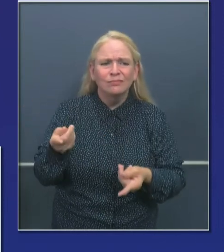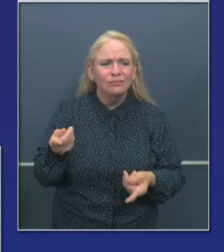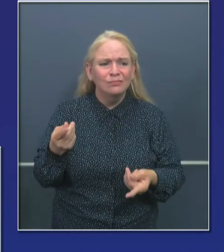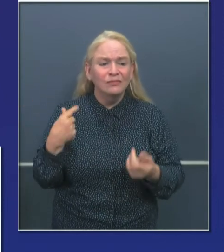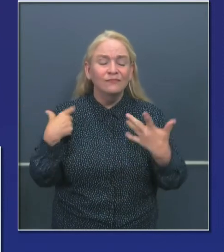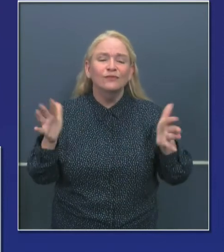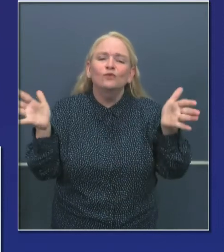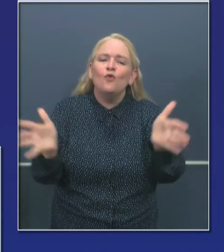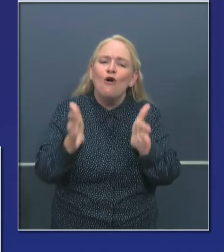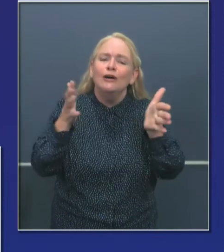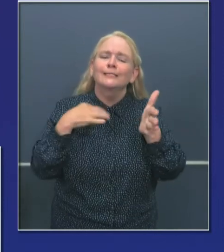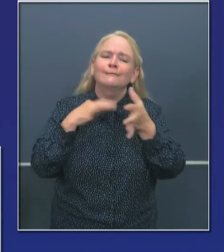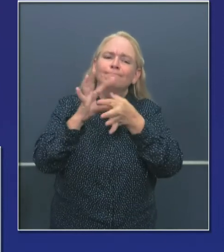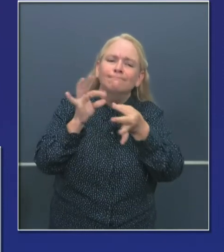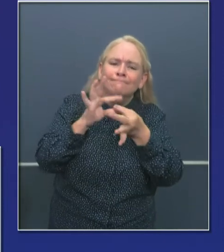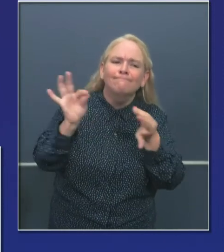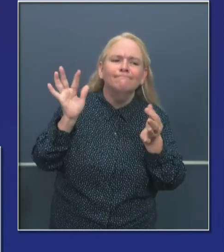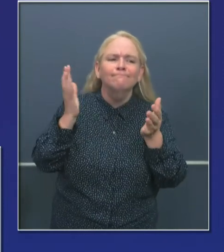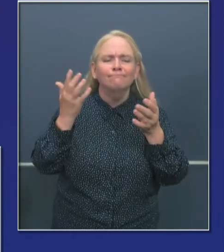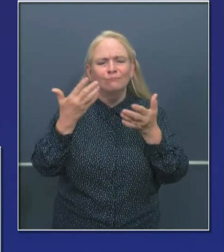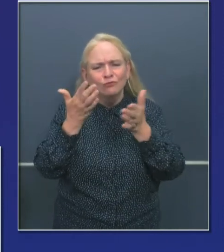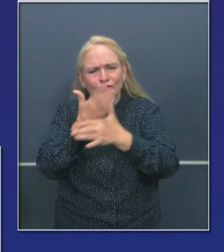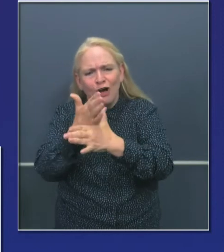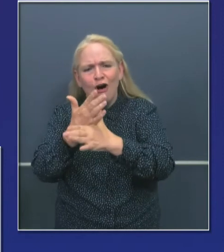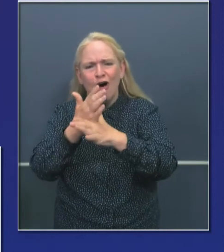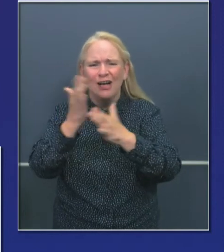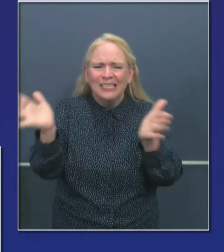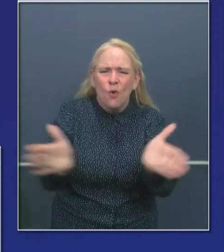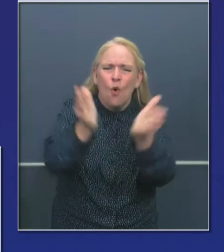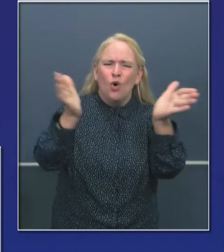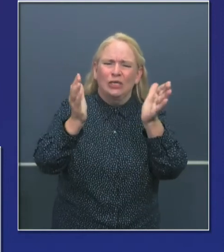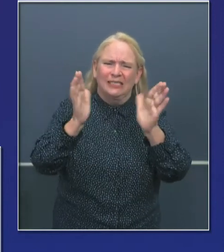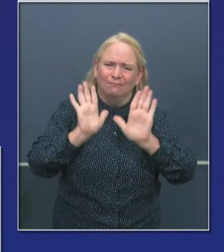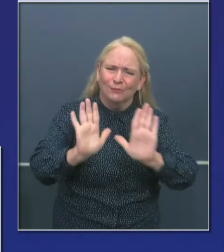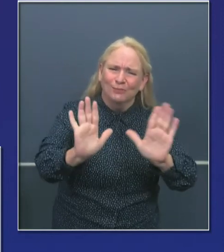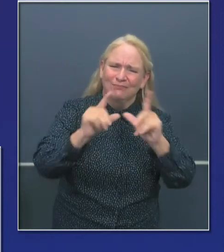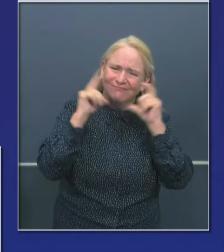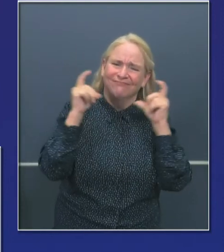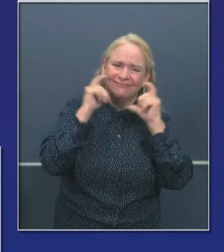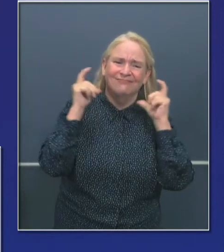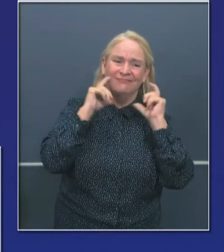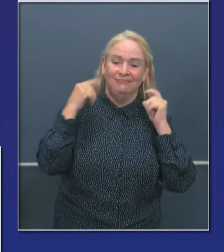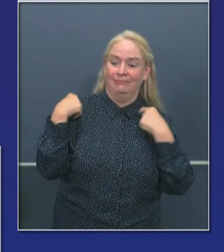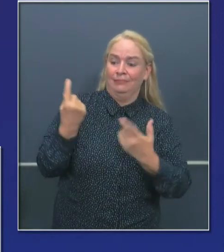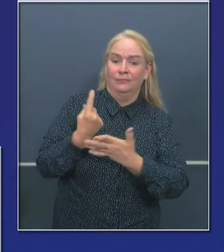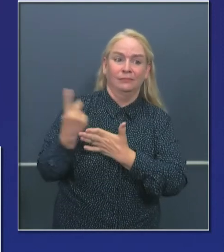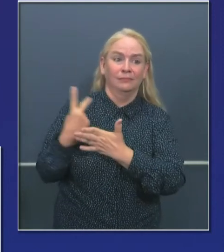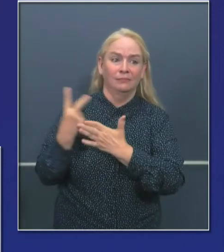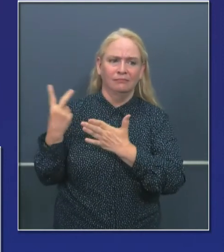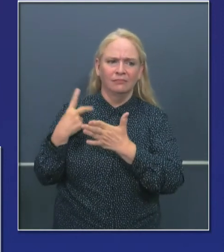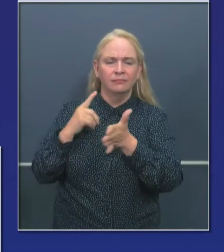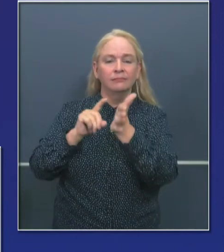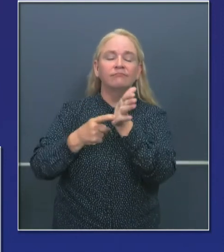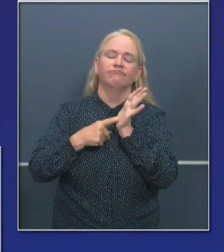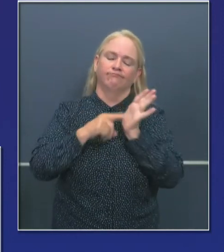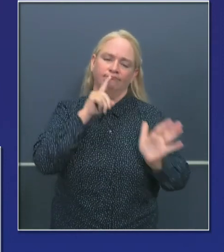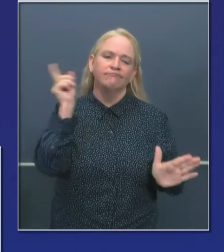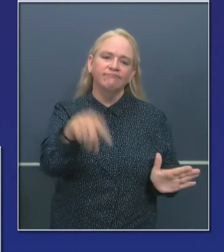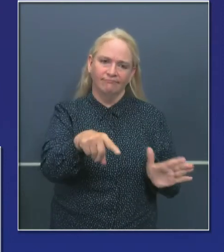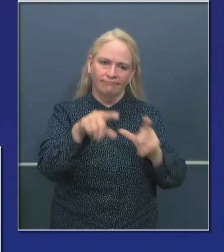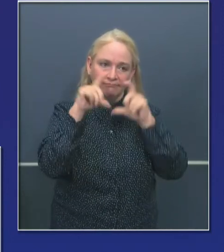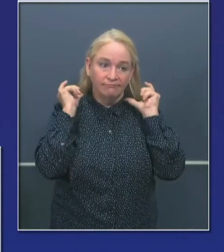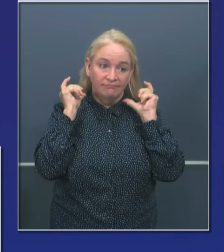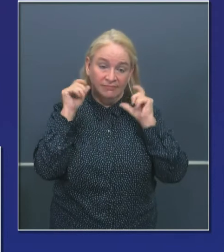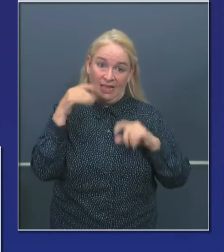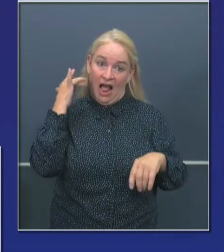you to wear masks. Of course, the last number of weeks now, it's a mandate in the state of California, and for good reason.